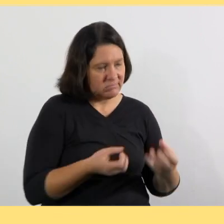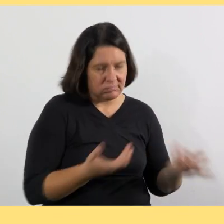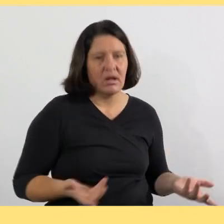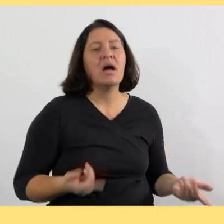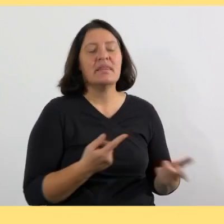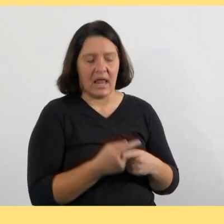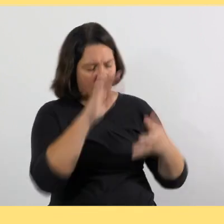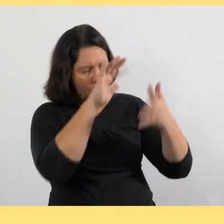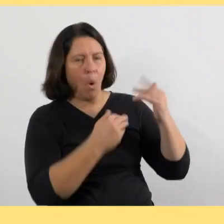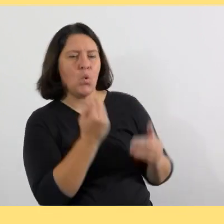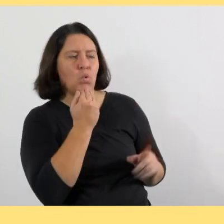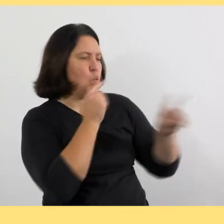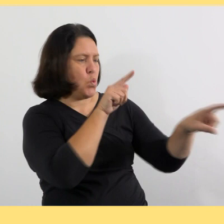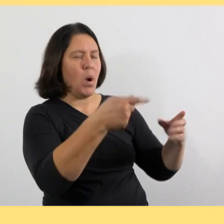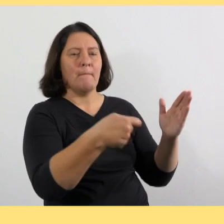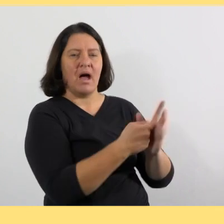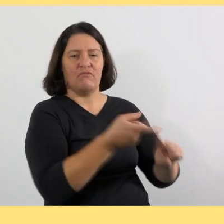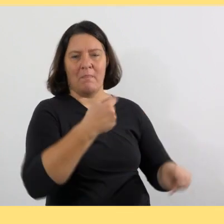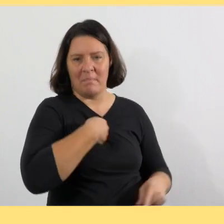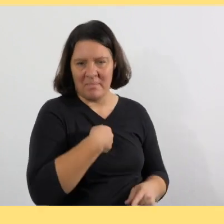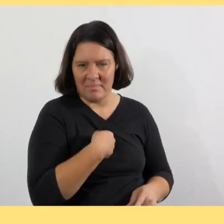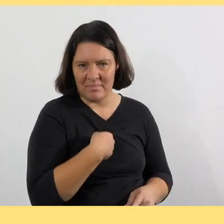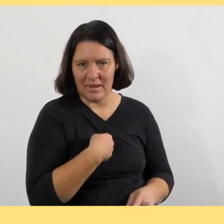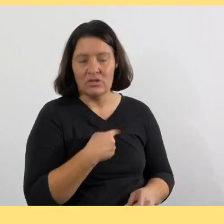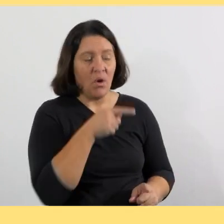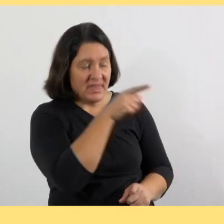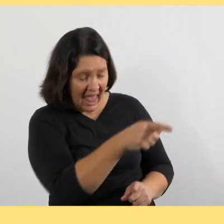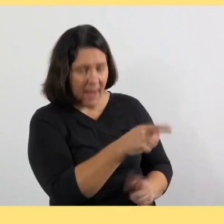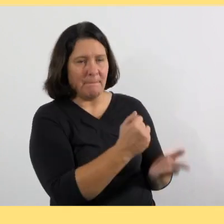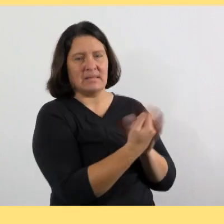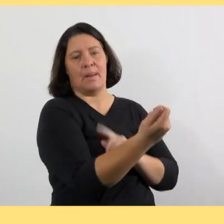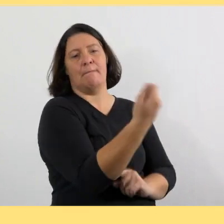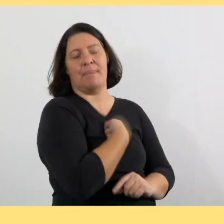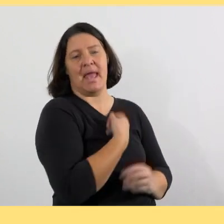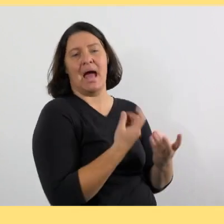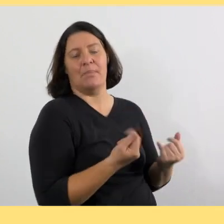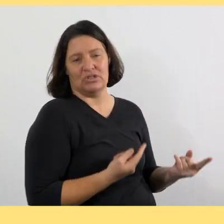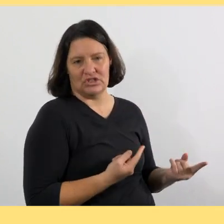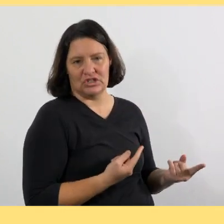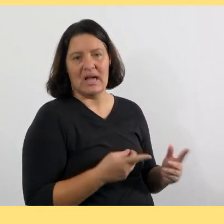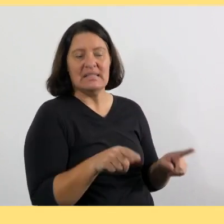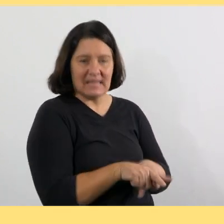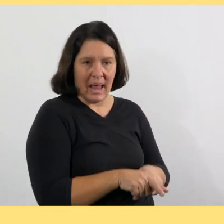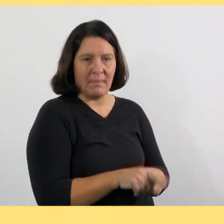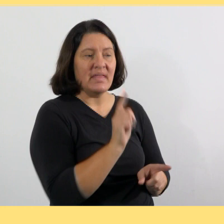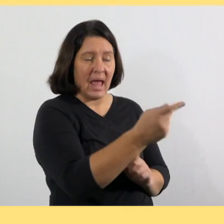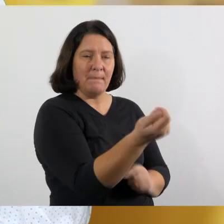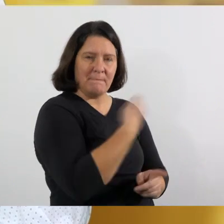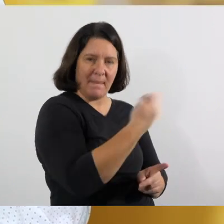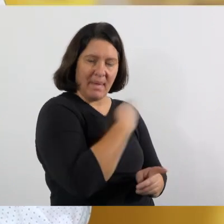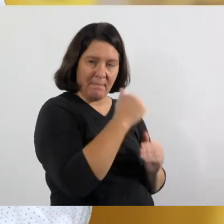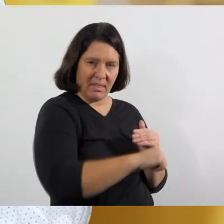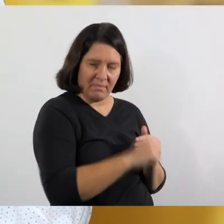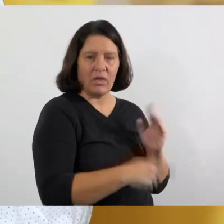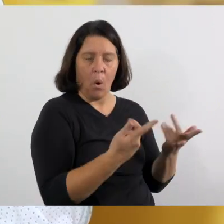And this Debtors Control account shows all the amounts that are owed by debtors, as well as the payments that we have received from